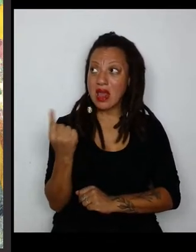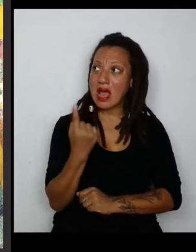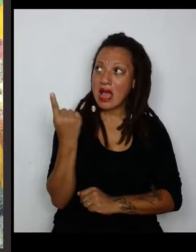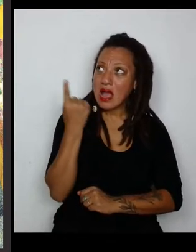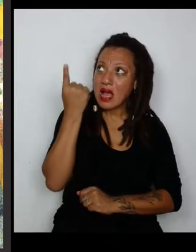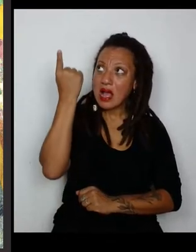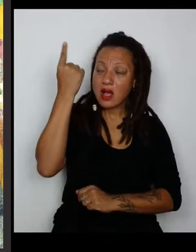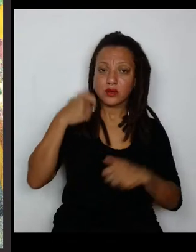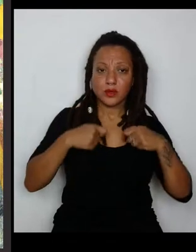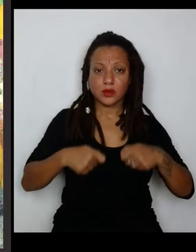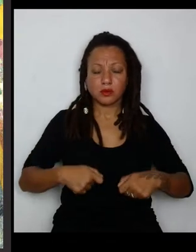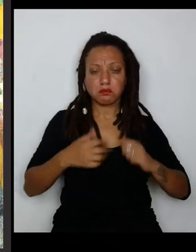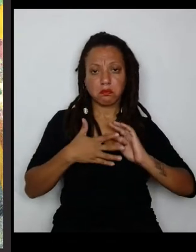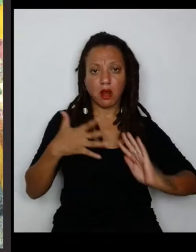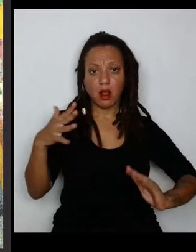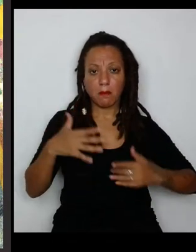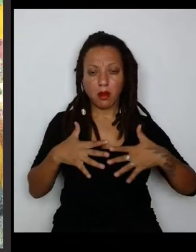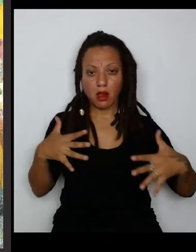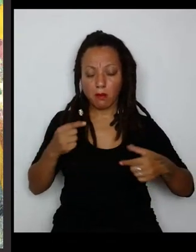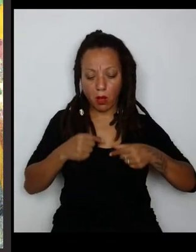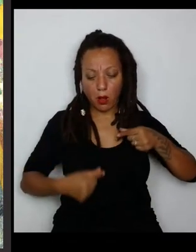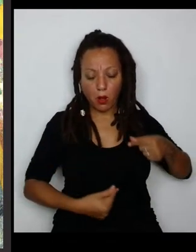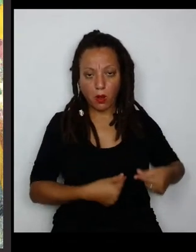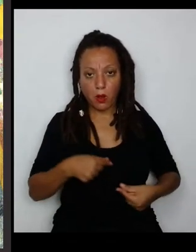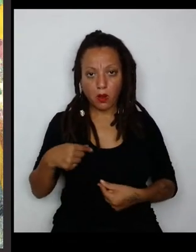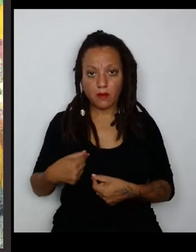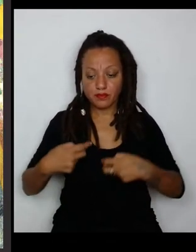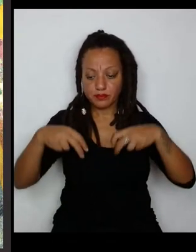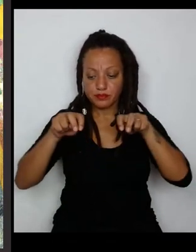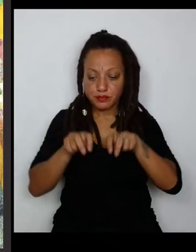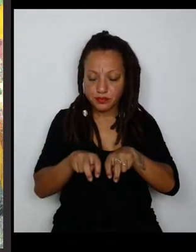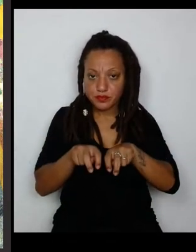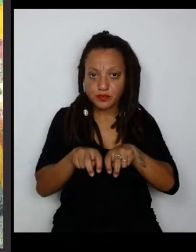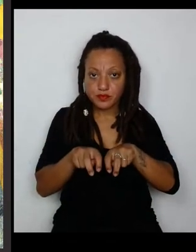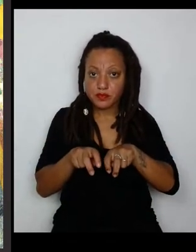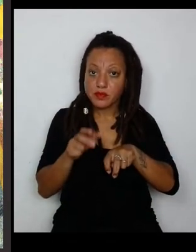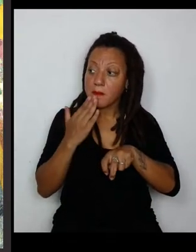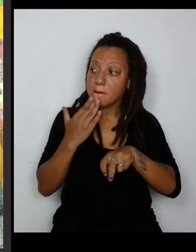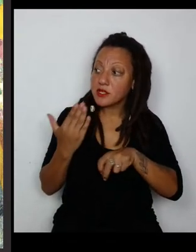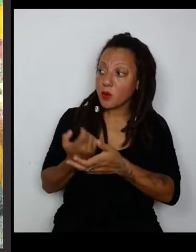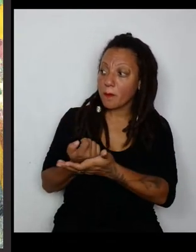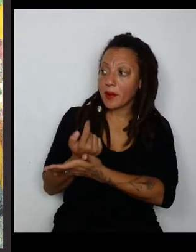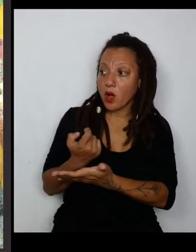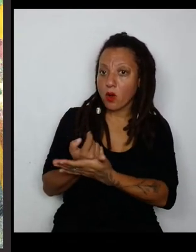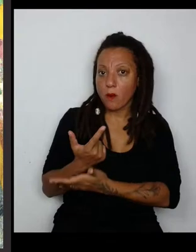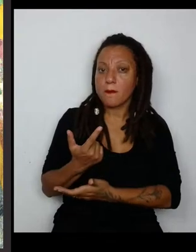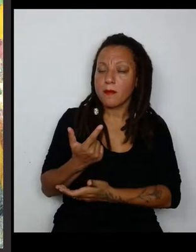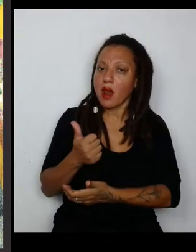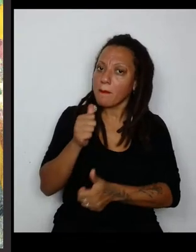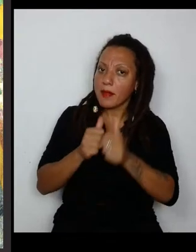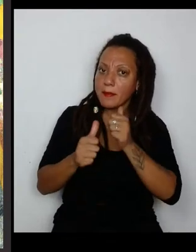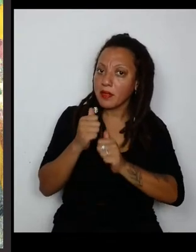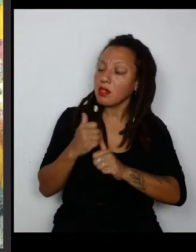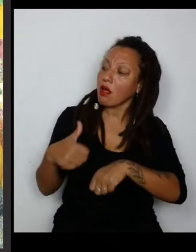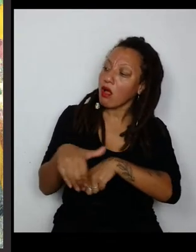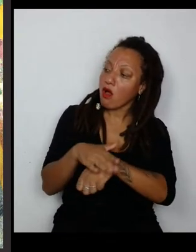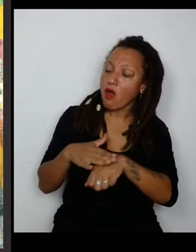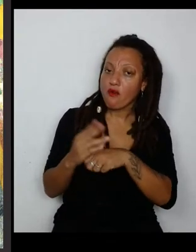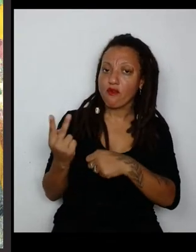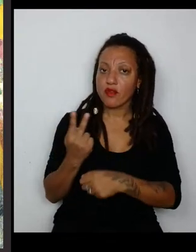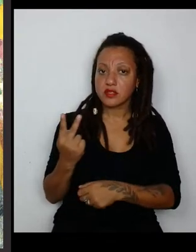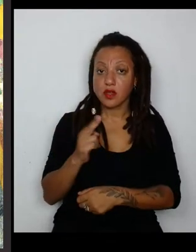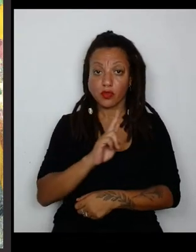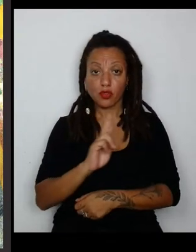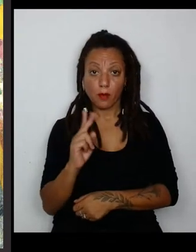me she asked me to buy her a drink and we started to chat her name was daphne she said and she was on her way to the restaurant waikiki